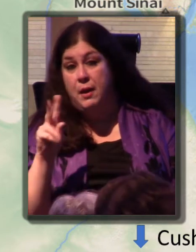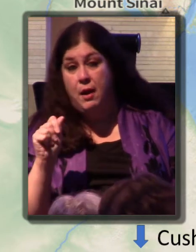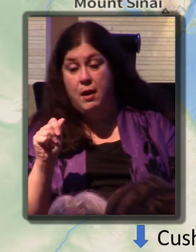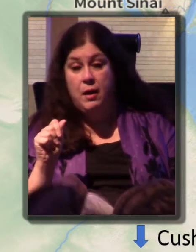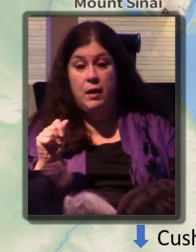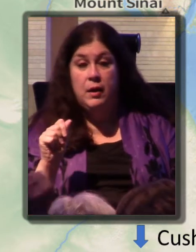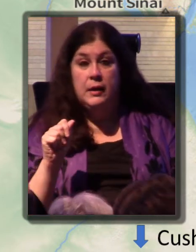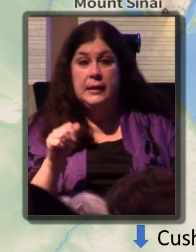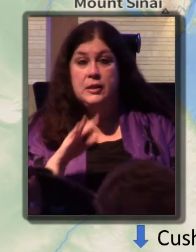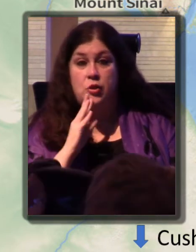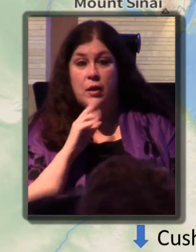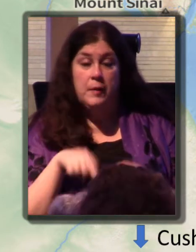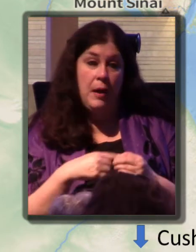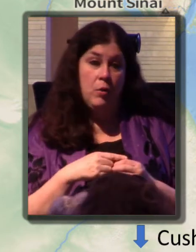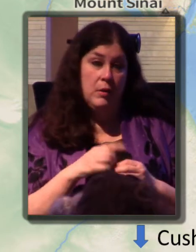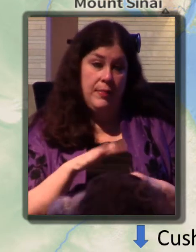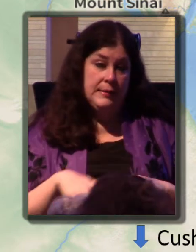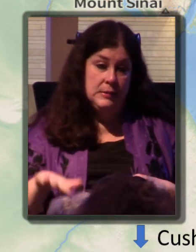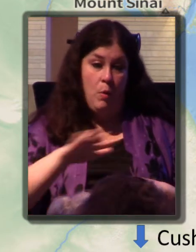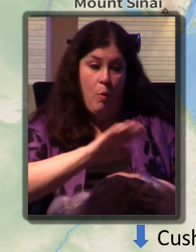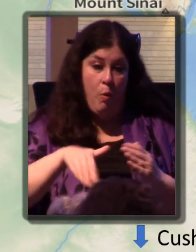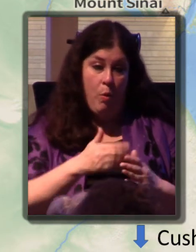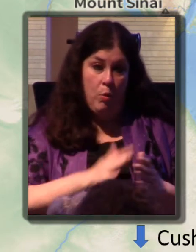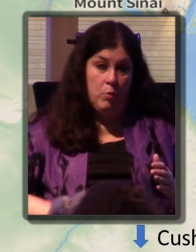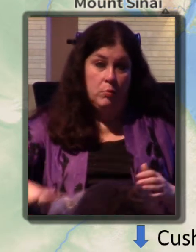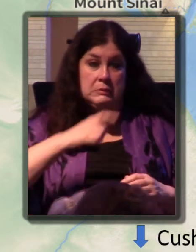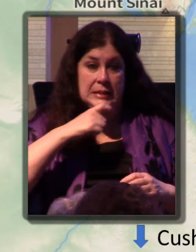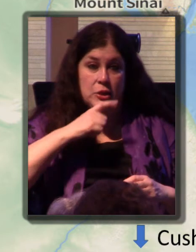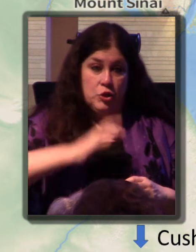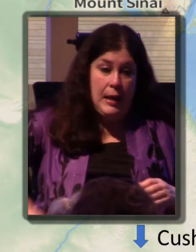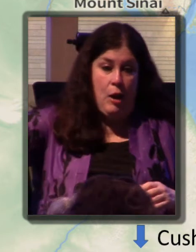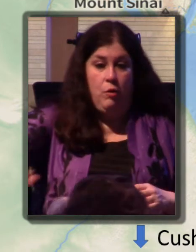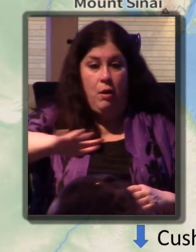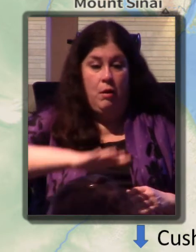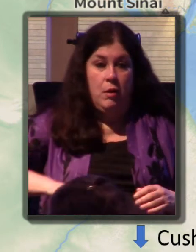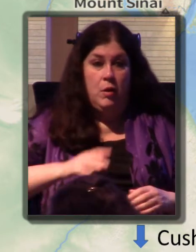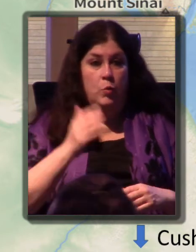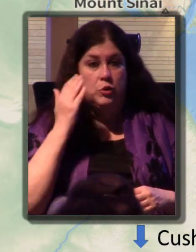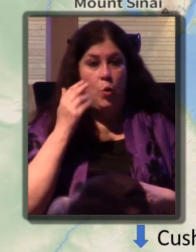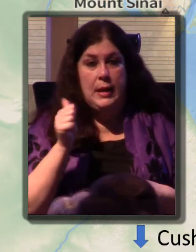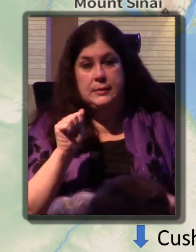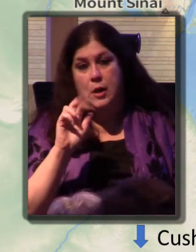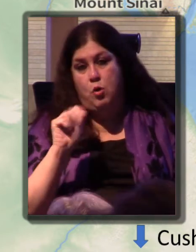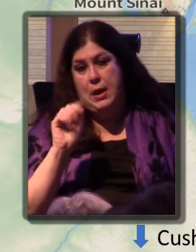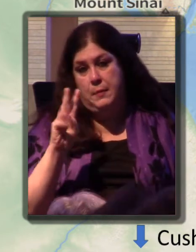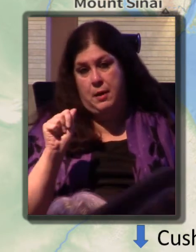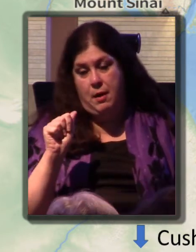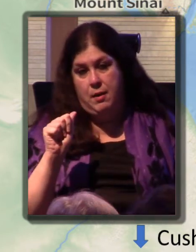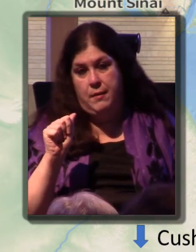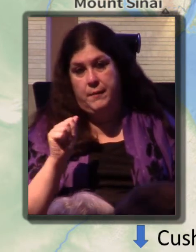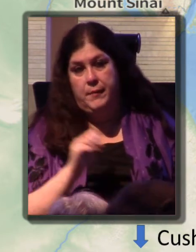Arabia, when he says Arabia, he's talking about this entire desert region was known as